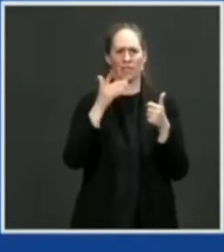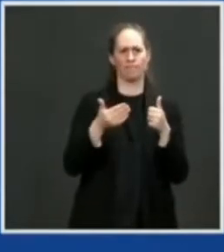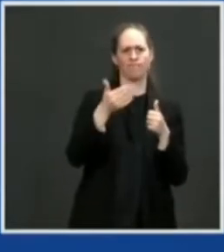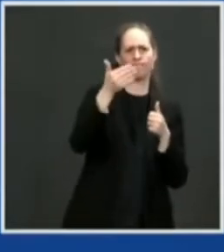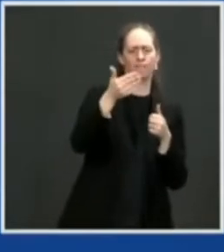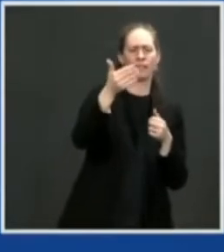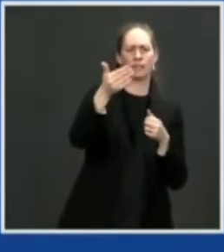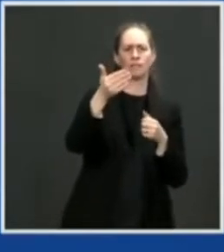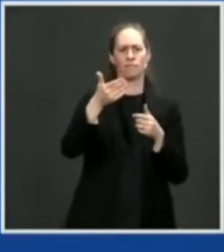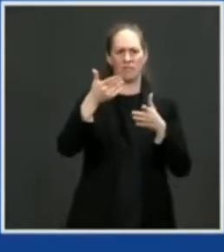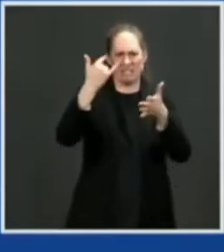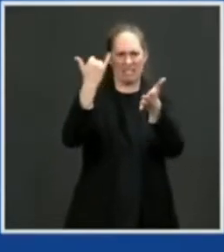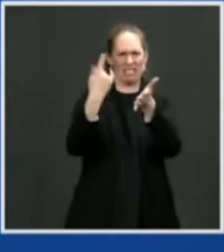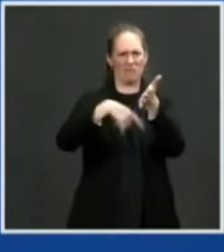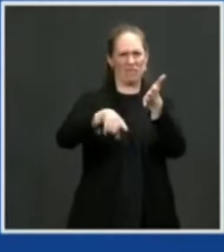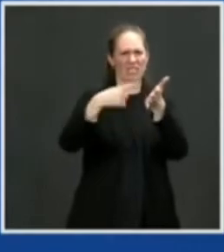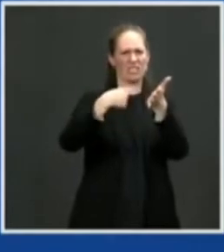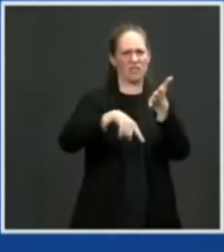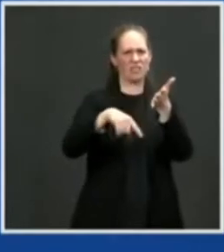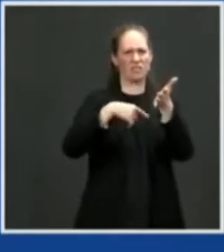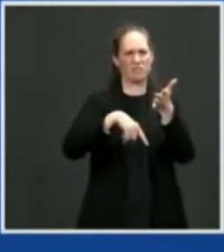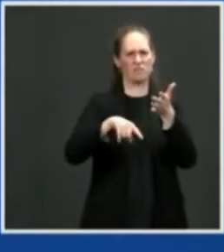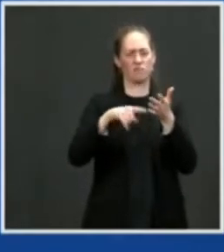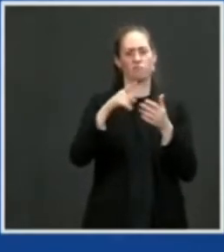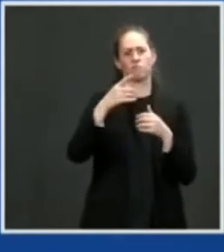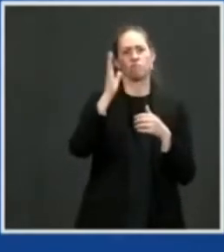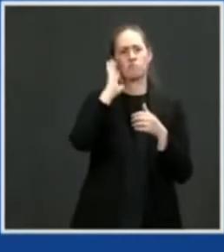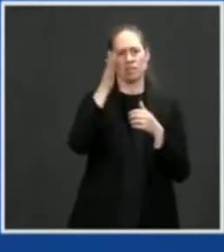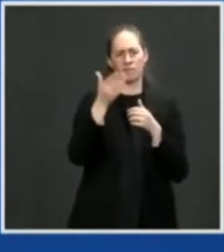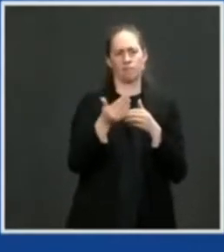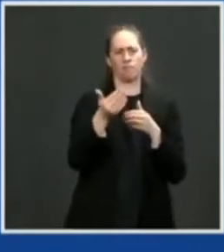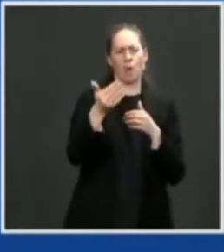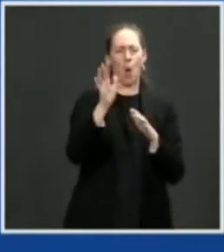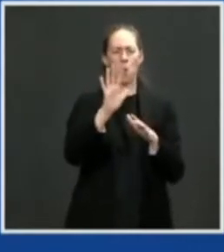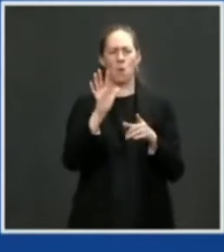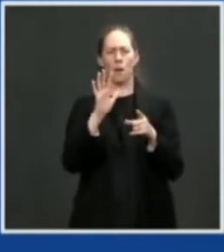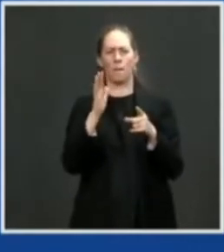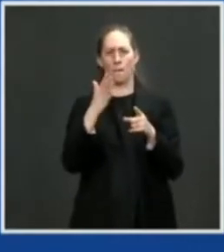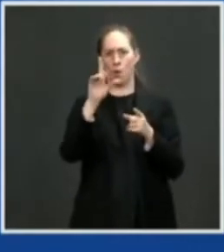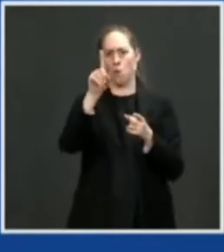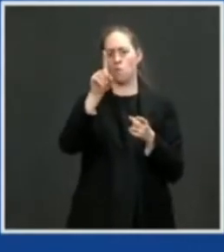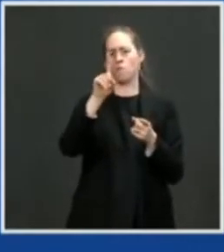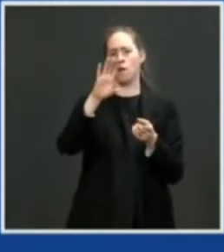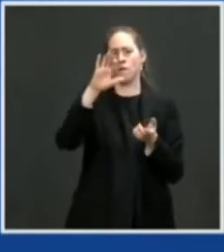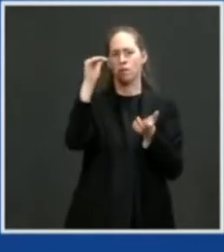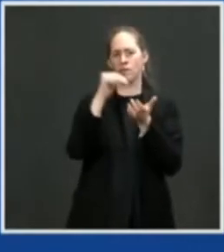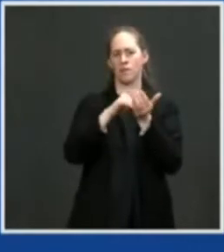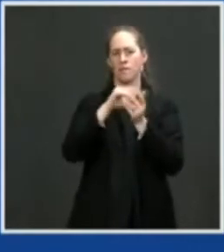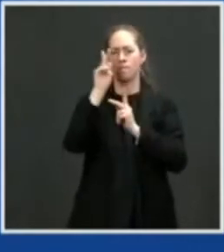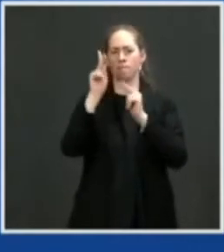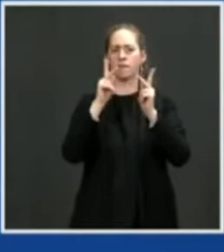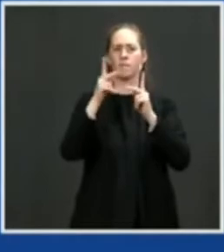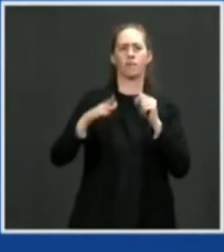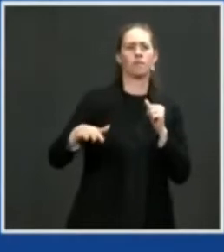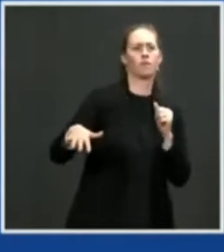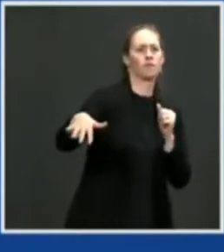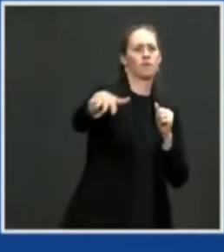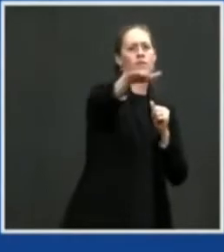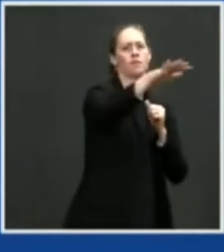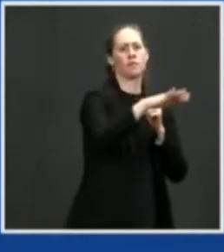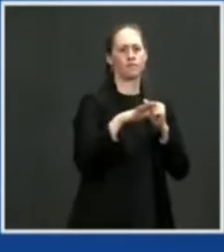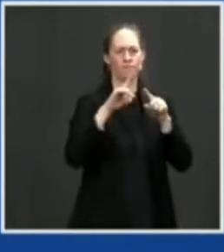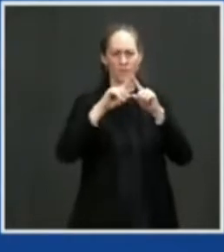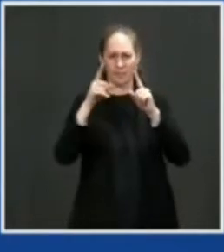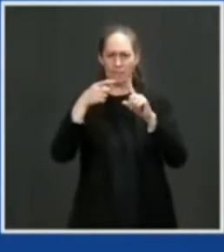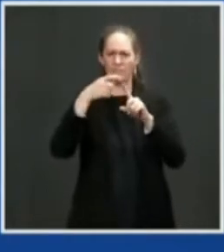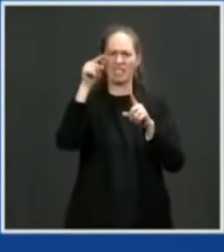week over 100,000. I mean, 1,000 people out of the border patrol. 100,000 into